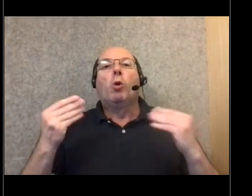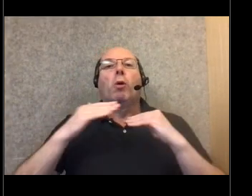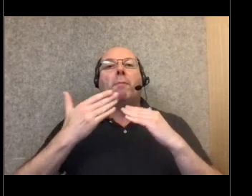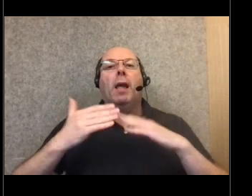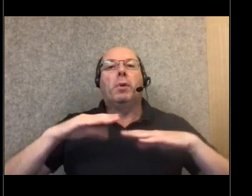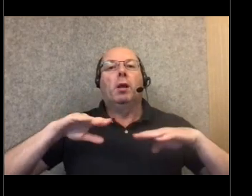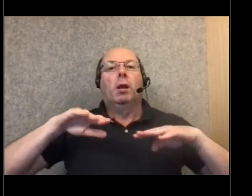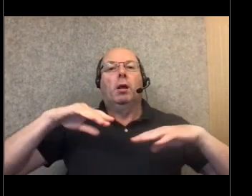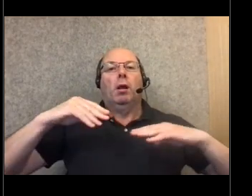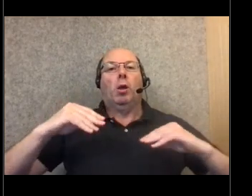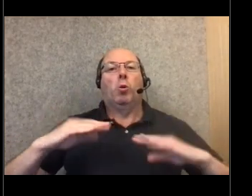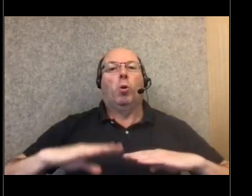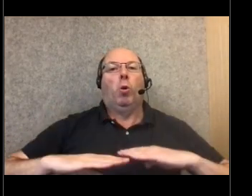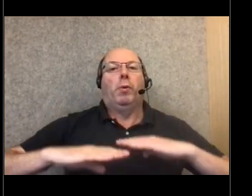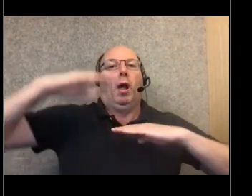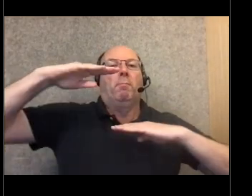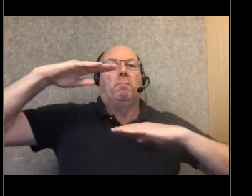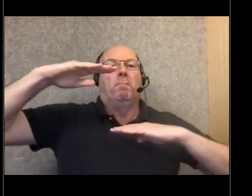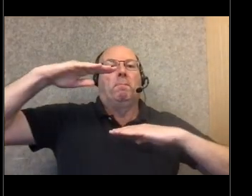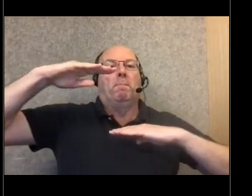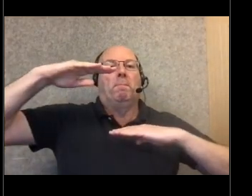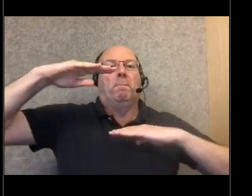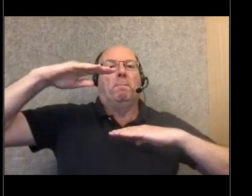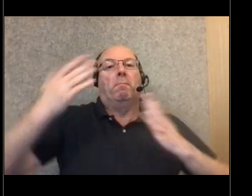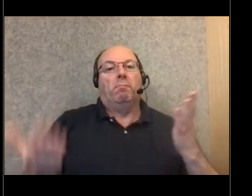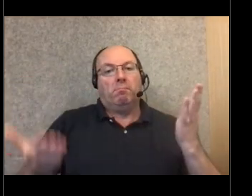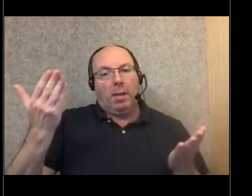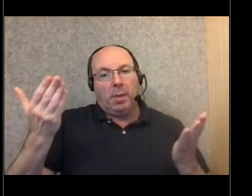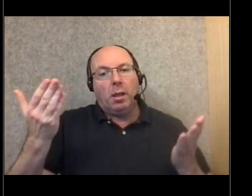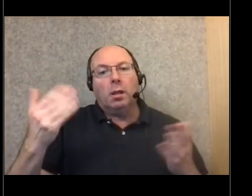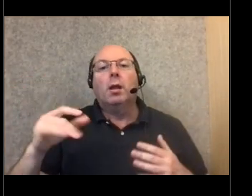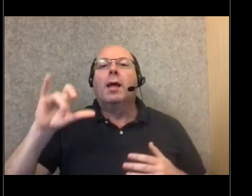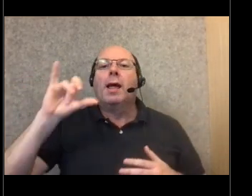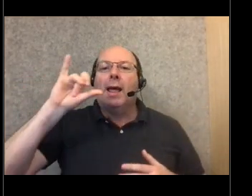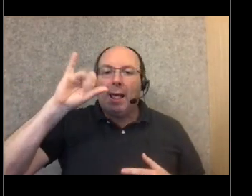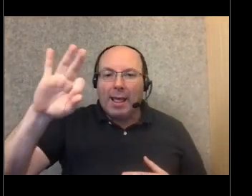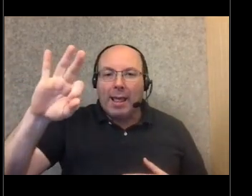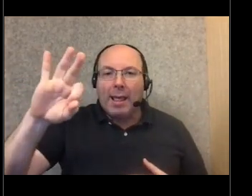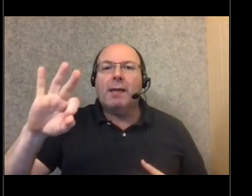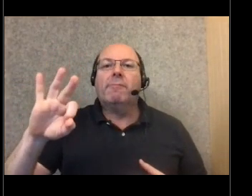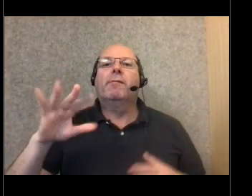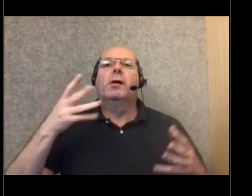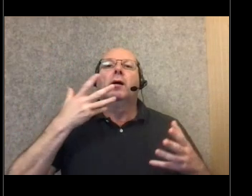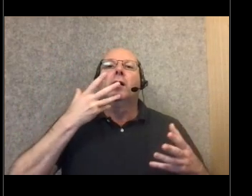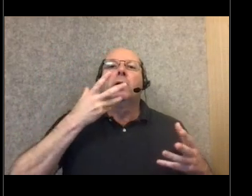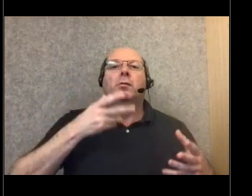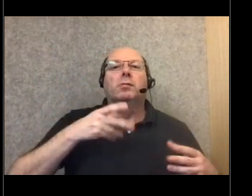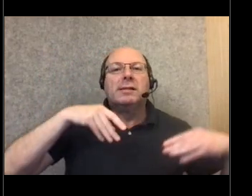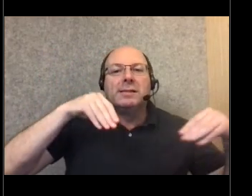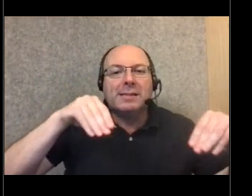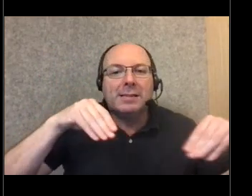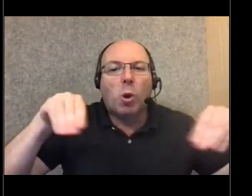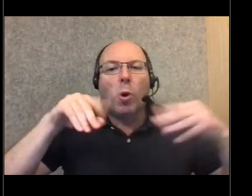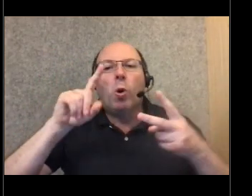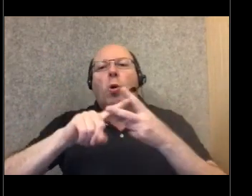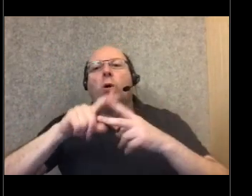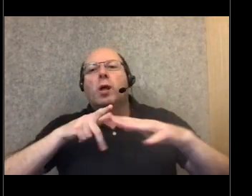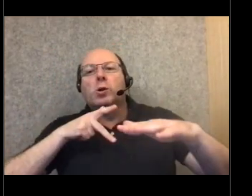When dwelling units are located over retail stores, garages, and other common use